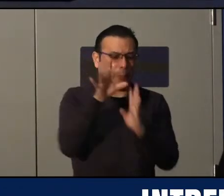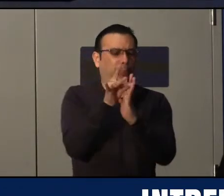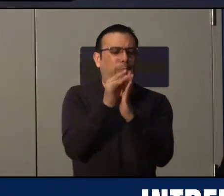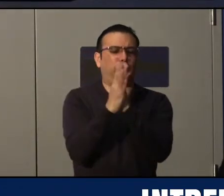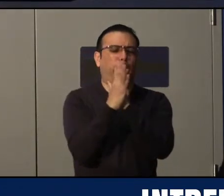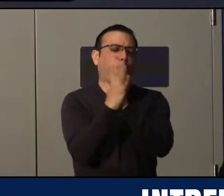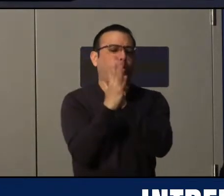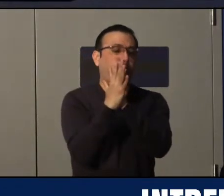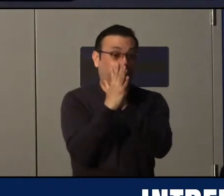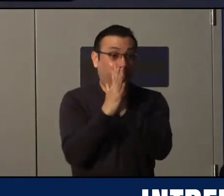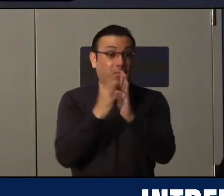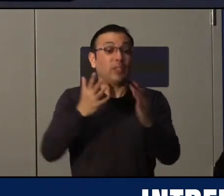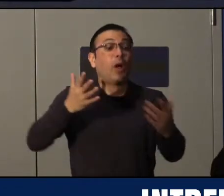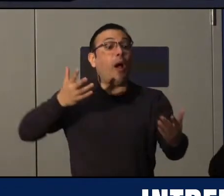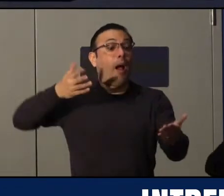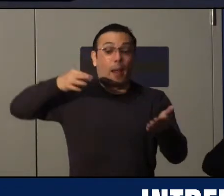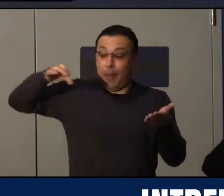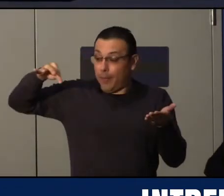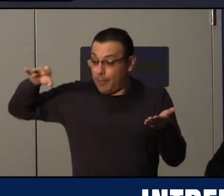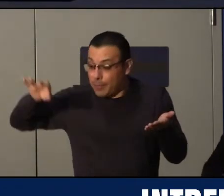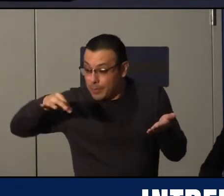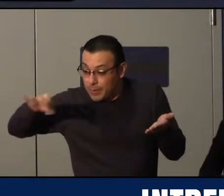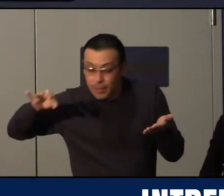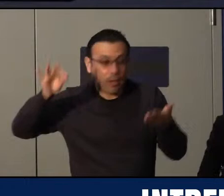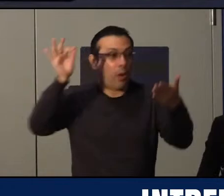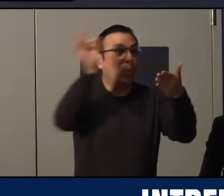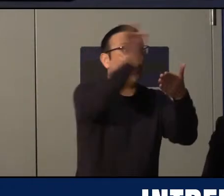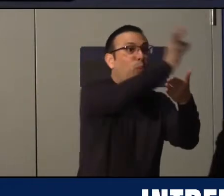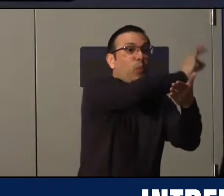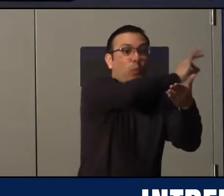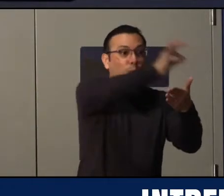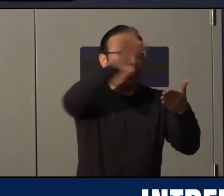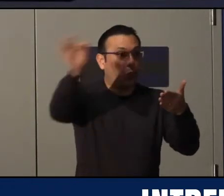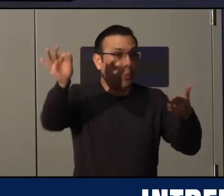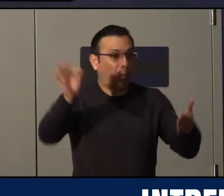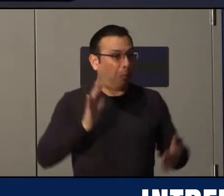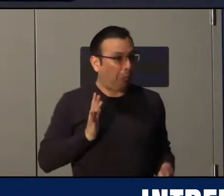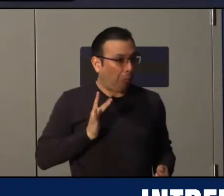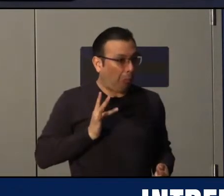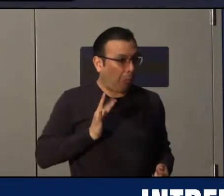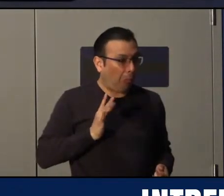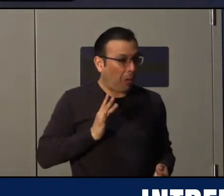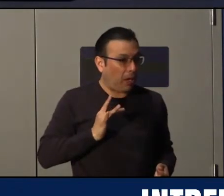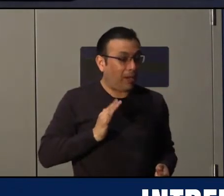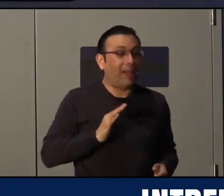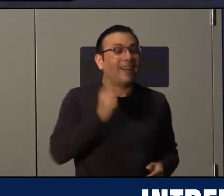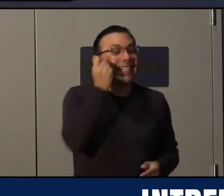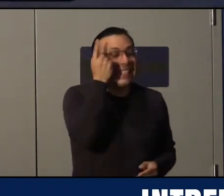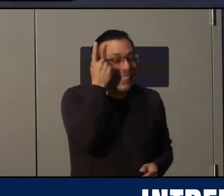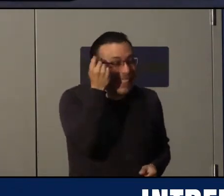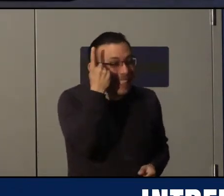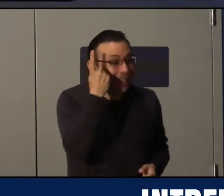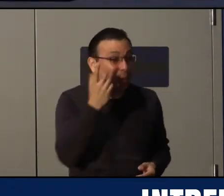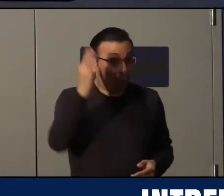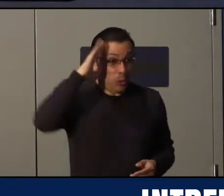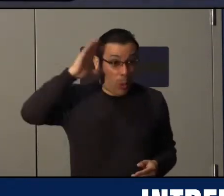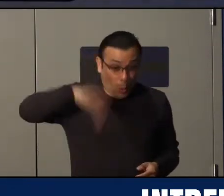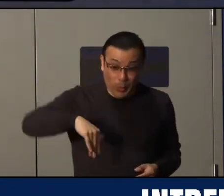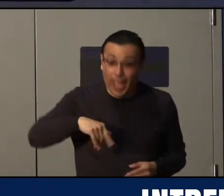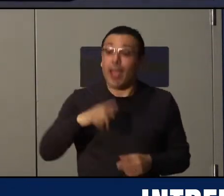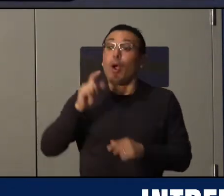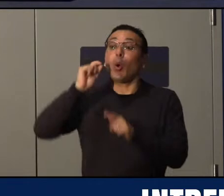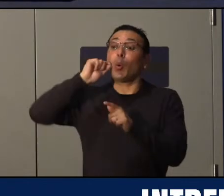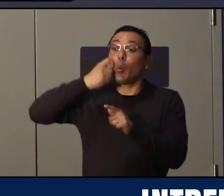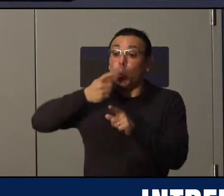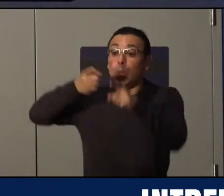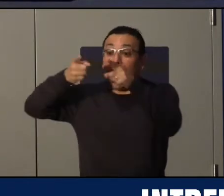on. So I was like, wow, this isn't as bad as I thought. But for every action, there's an equal and opposite